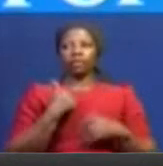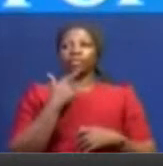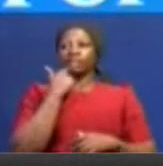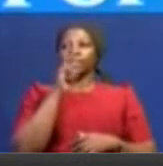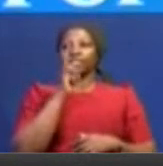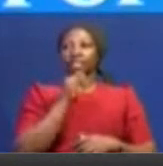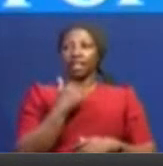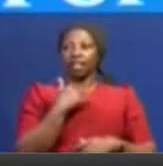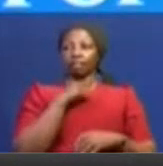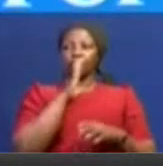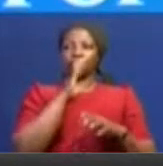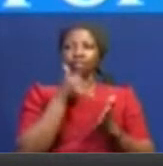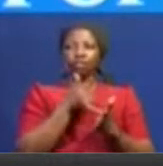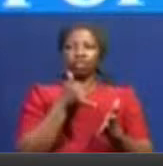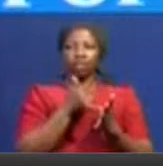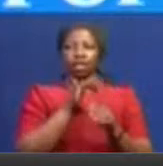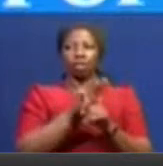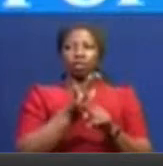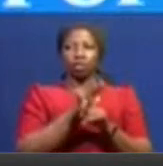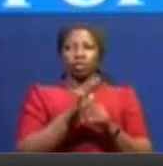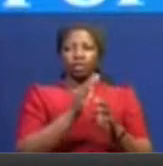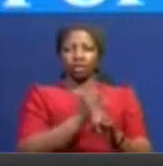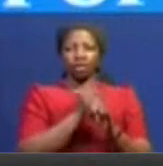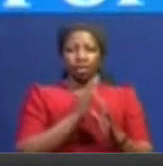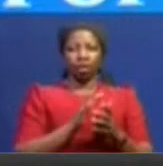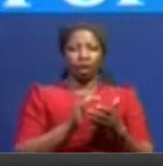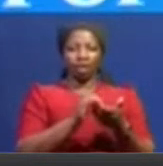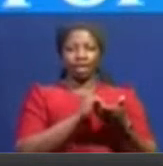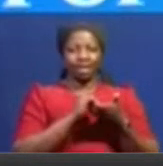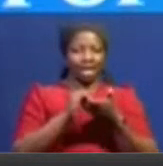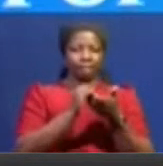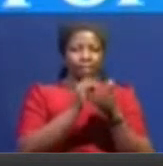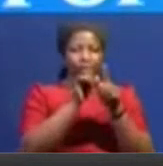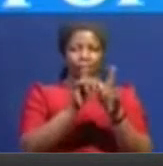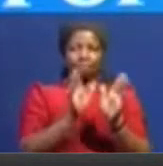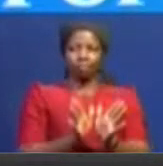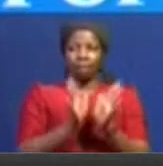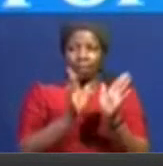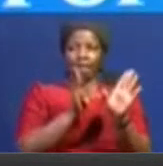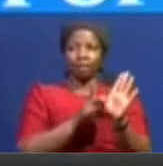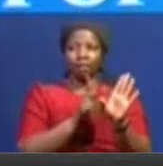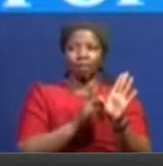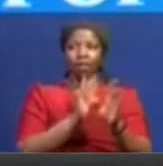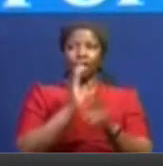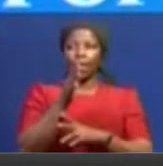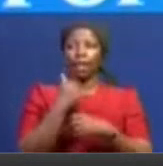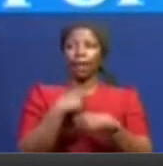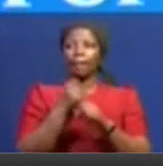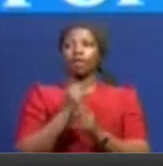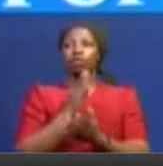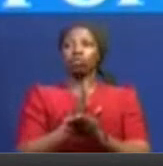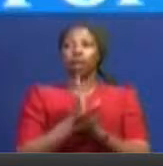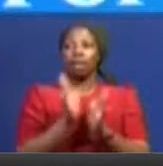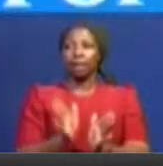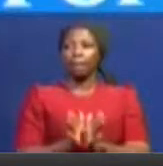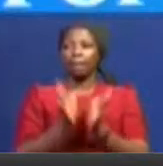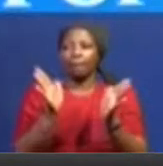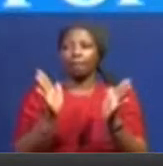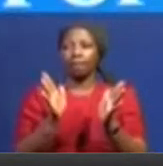in a lot of stakeholders' engagement and public participation. So I would ensure that Wanjiku,